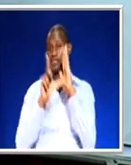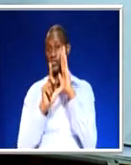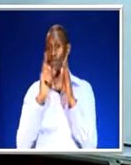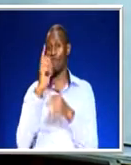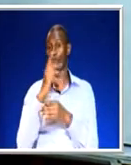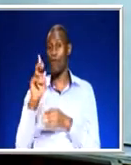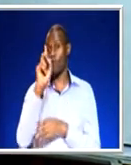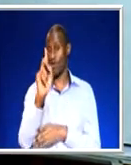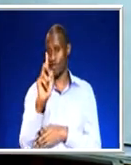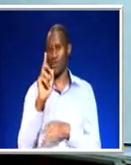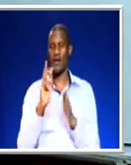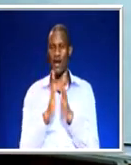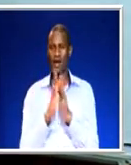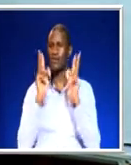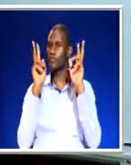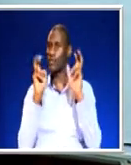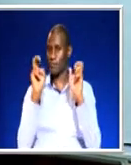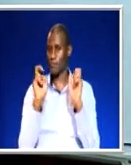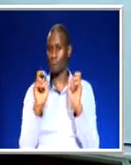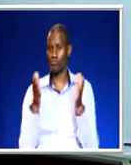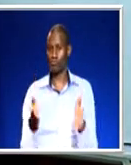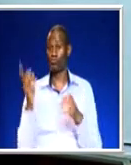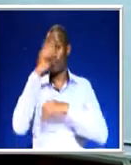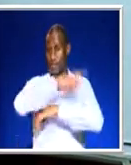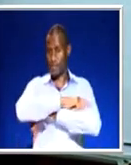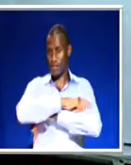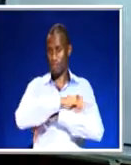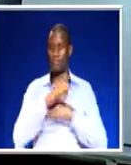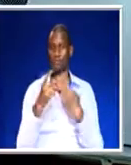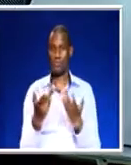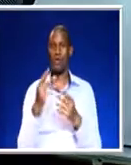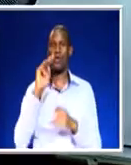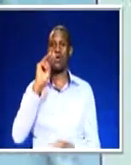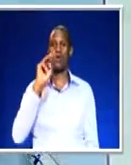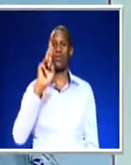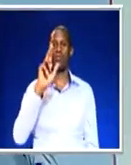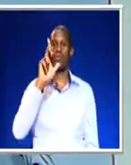1, and the topic today is multiples.